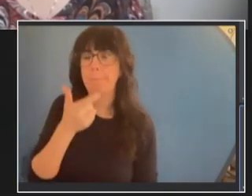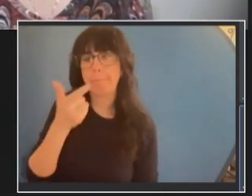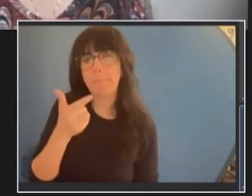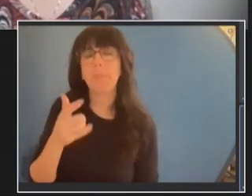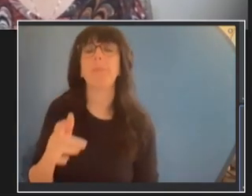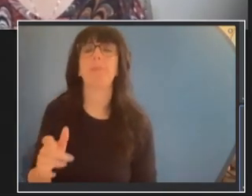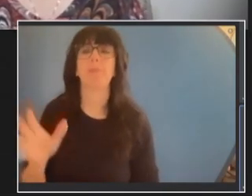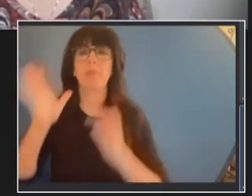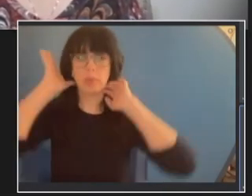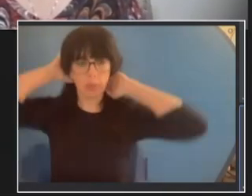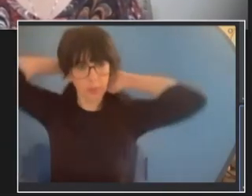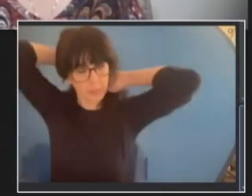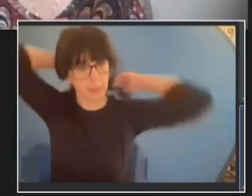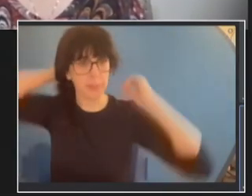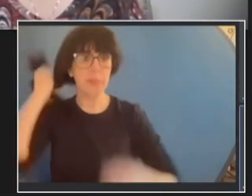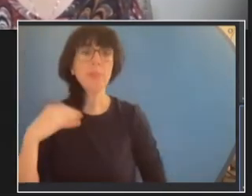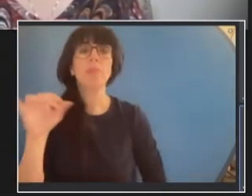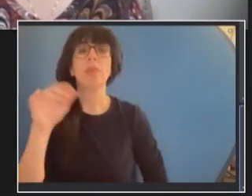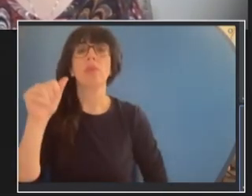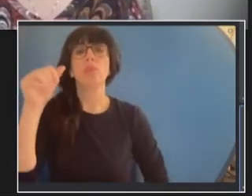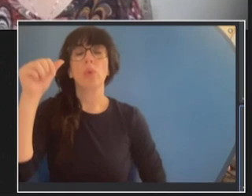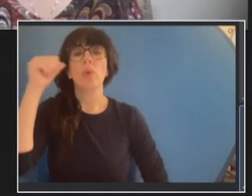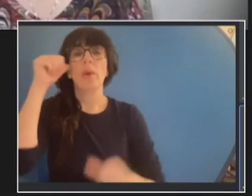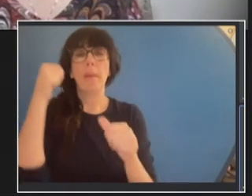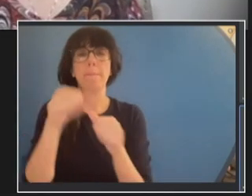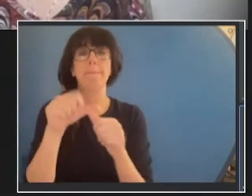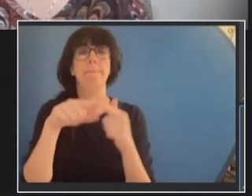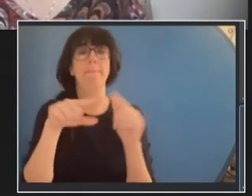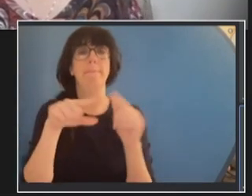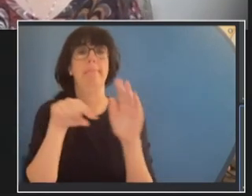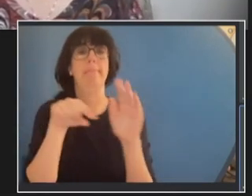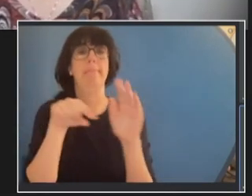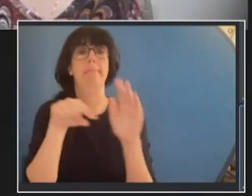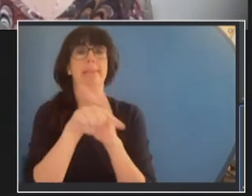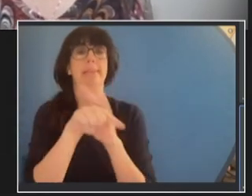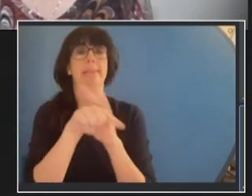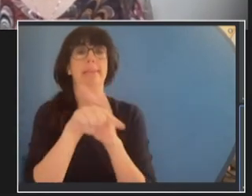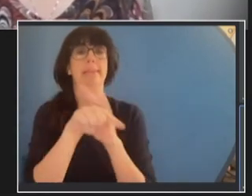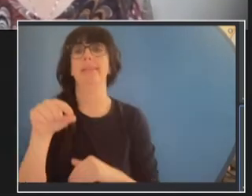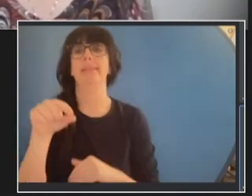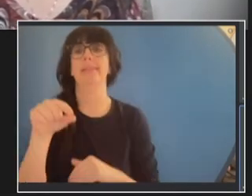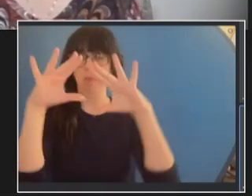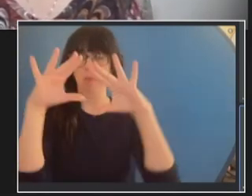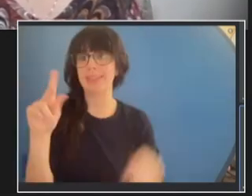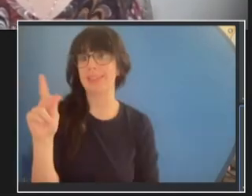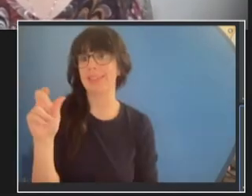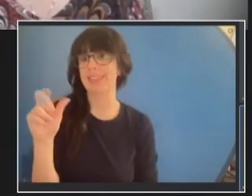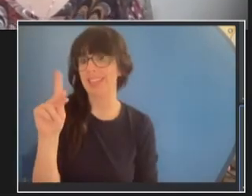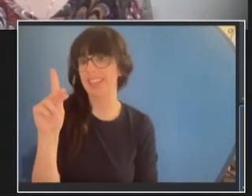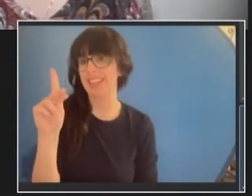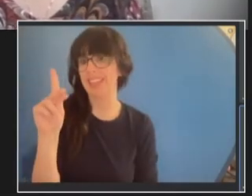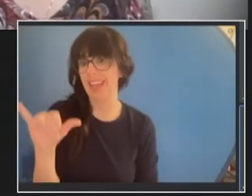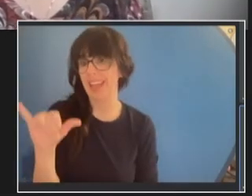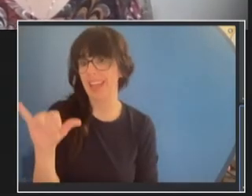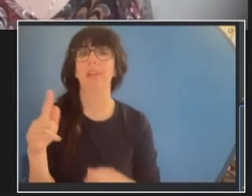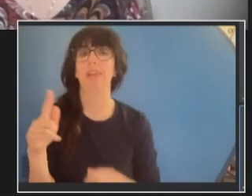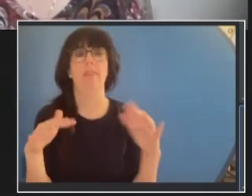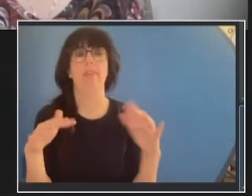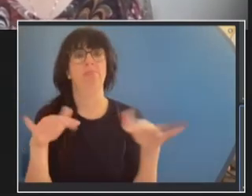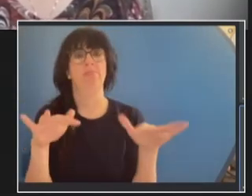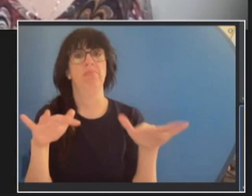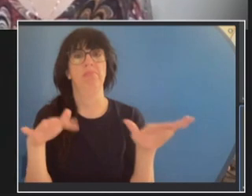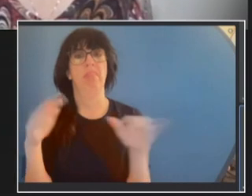the assassination of President Kennedy. I can remember being out of school during that time period. And I can remember